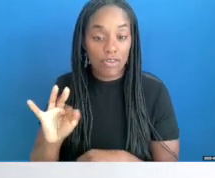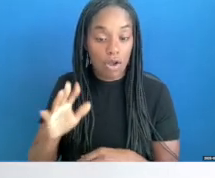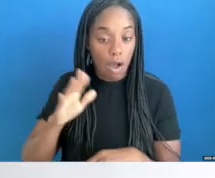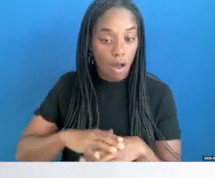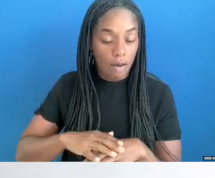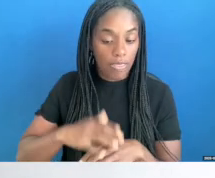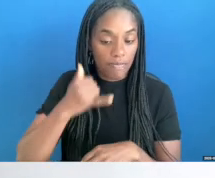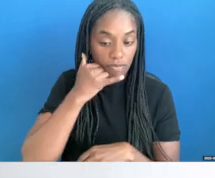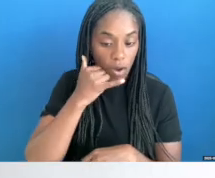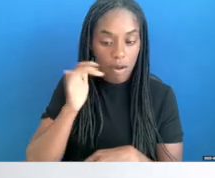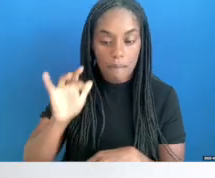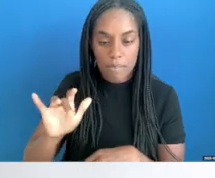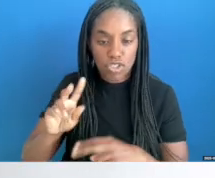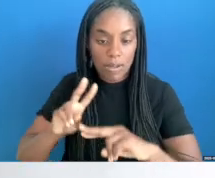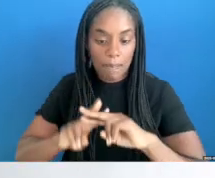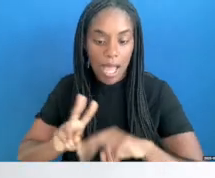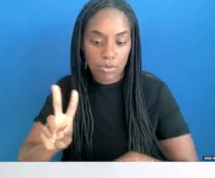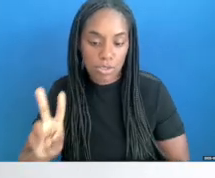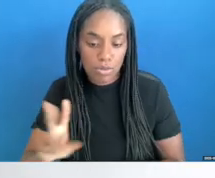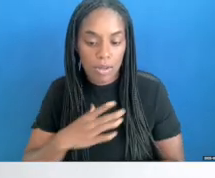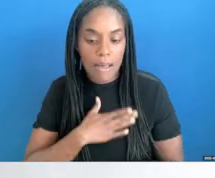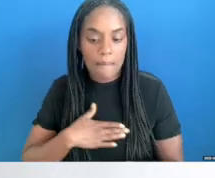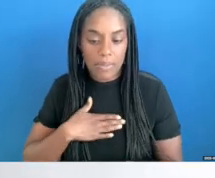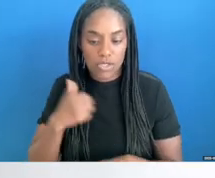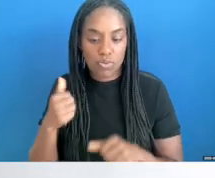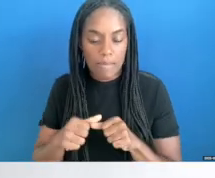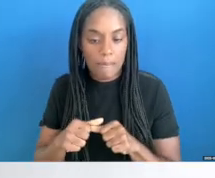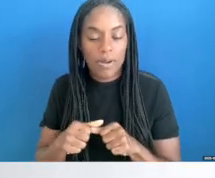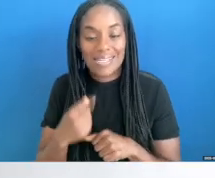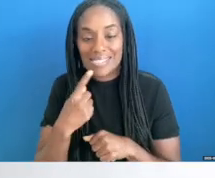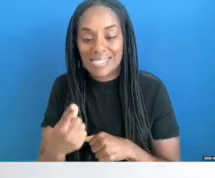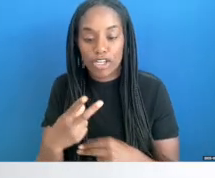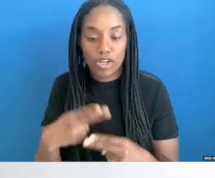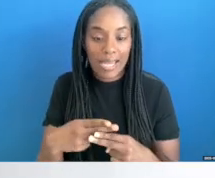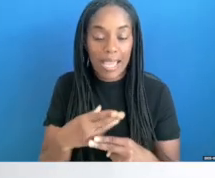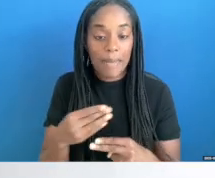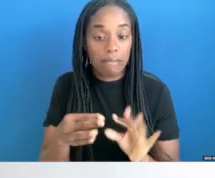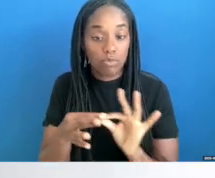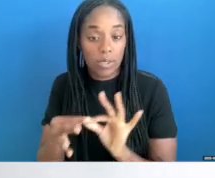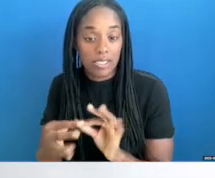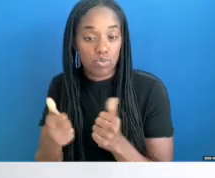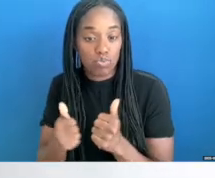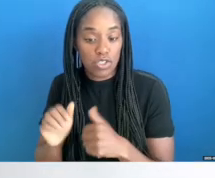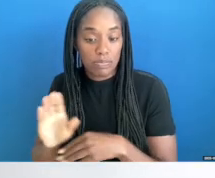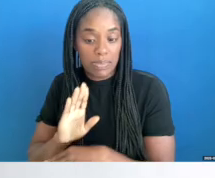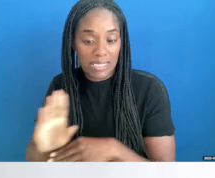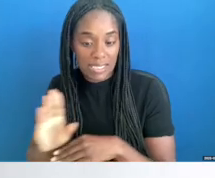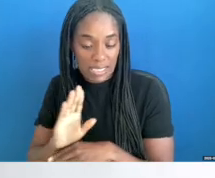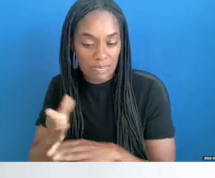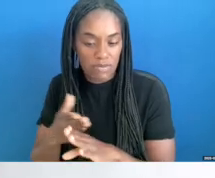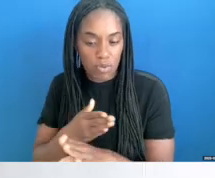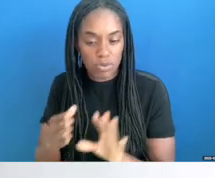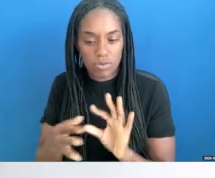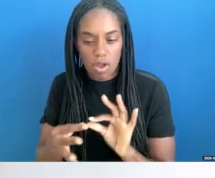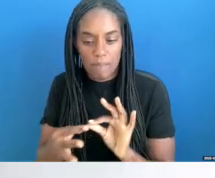please remember to state both your name and affiliation before speaking. And once again, you can also email questions at the email you see on the slide